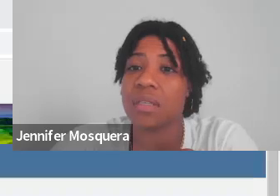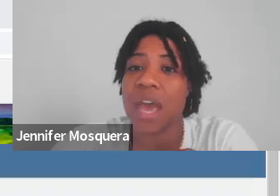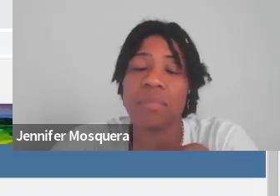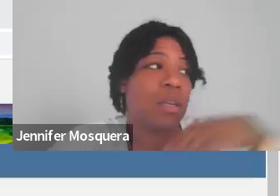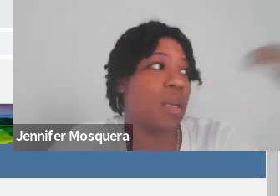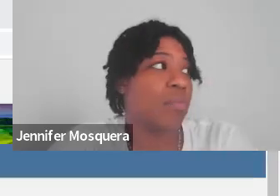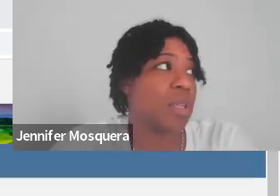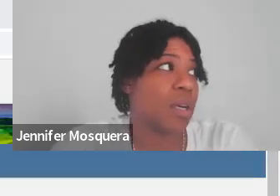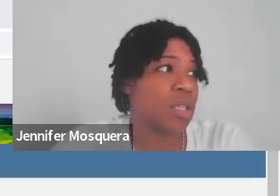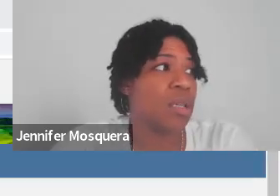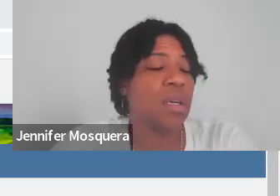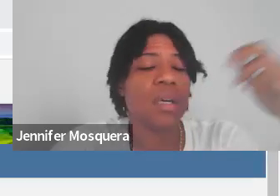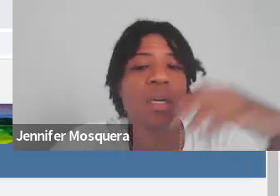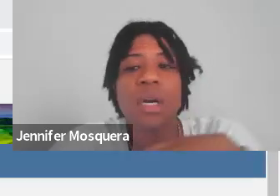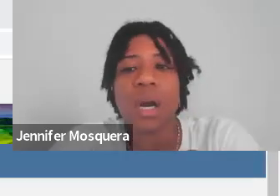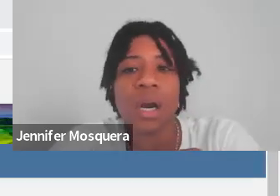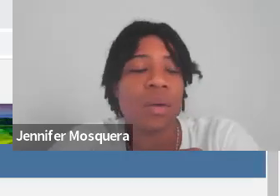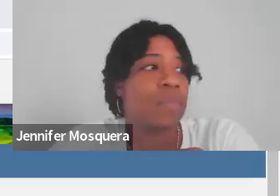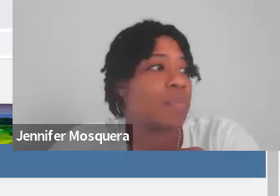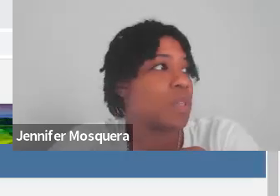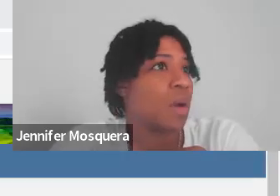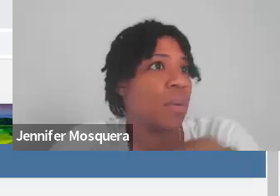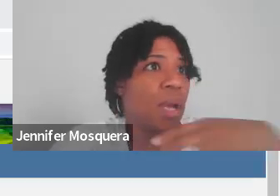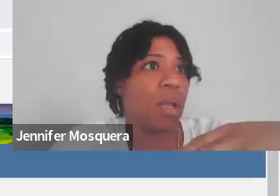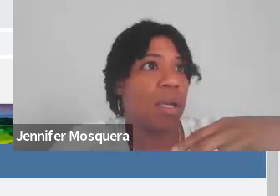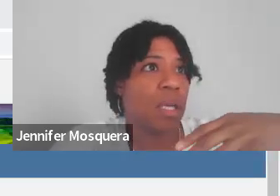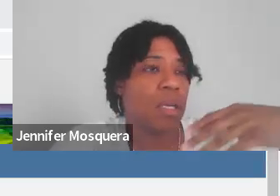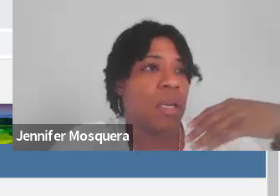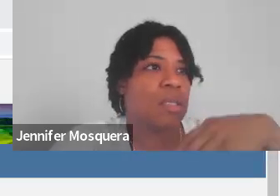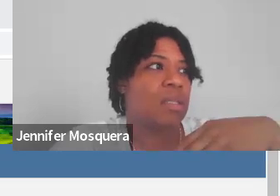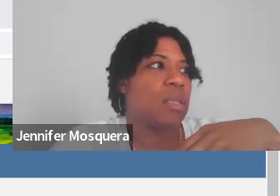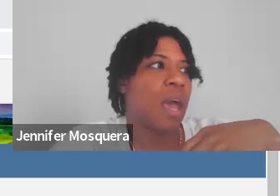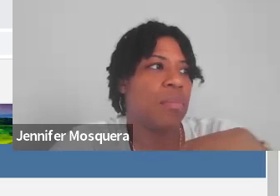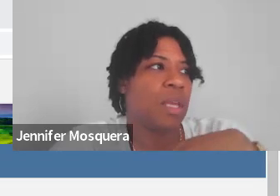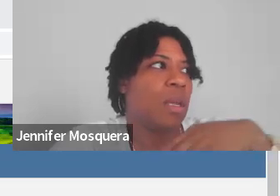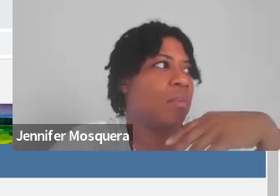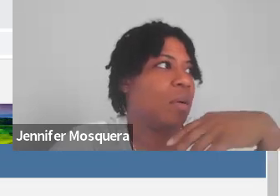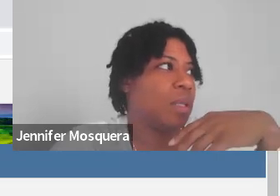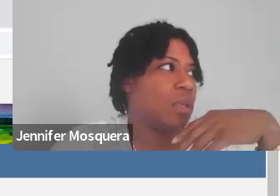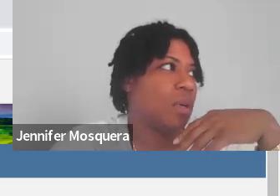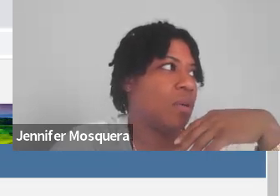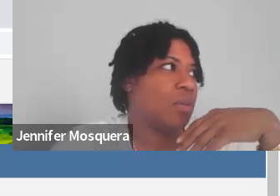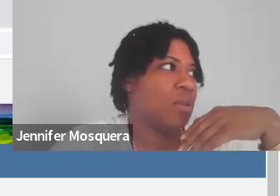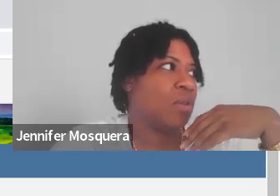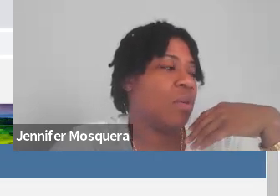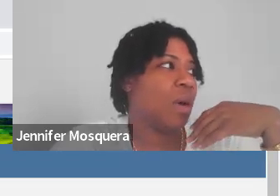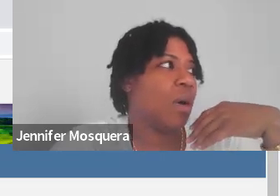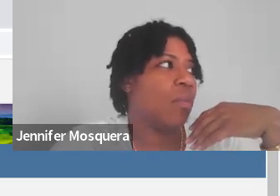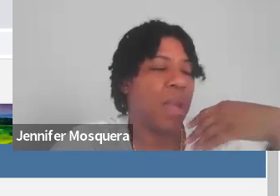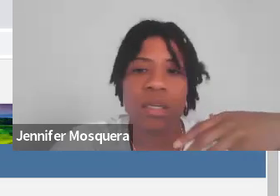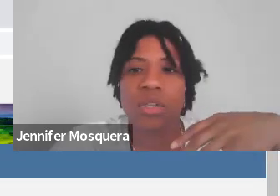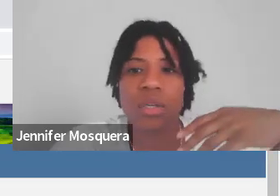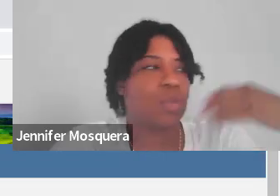as a sysadmin in production. So when I log in as a sysadmin, I'm going to go